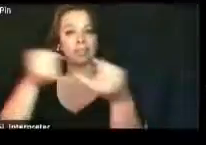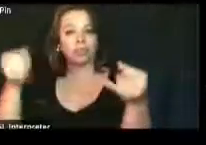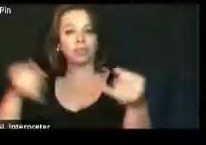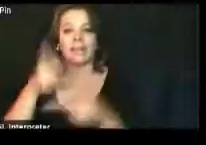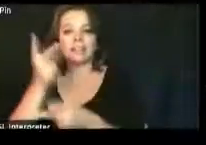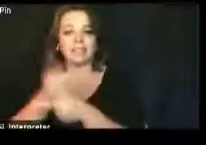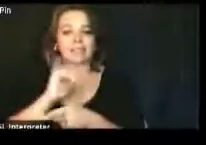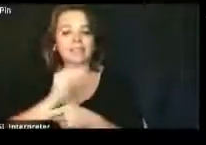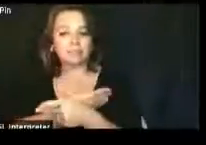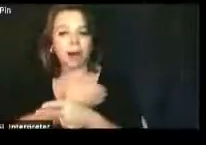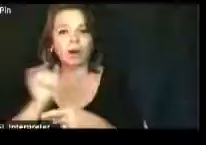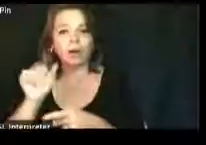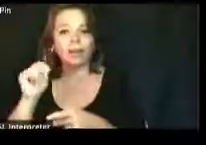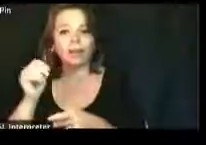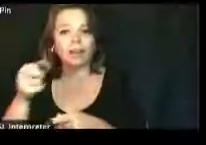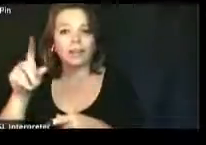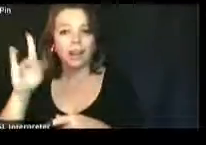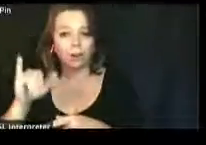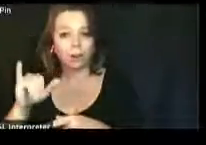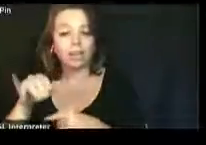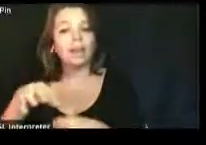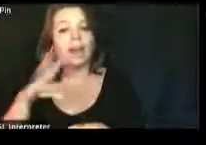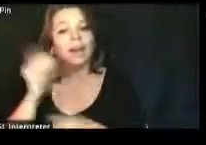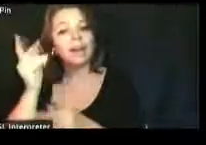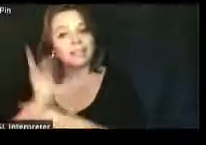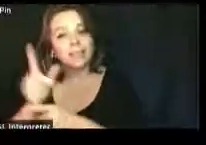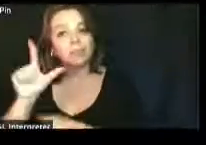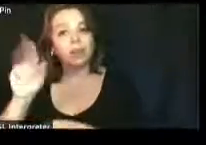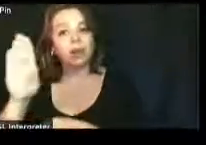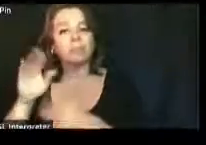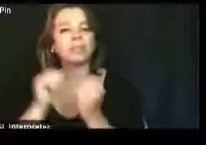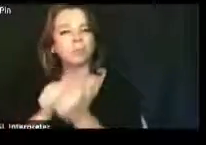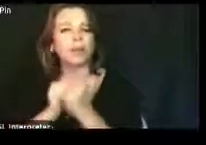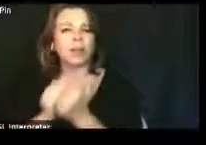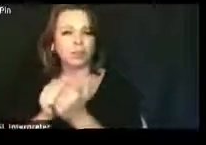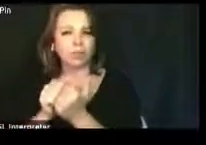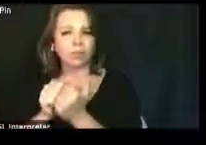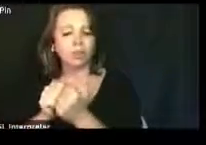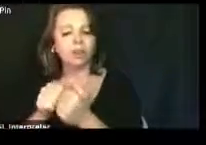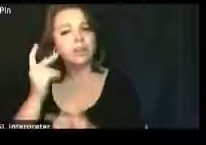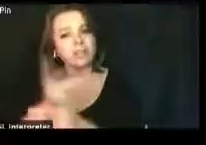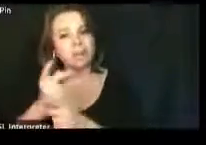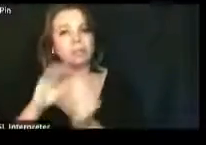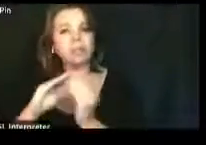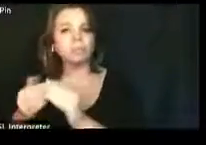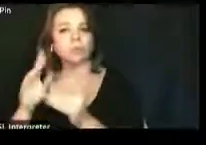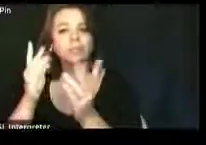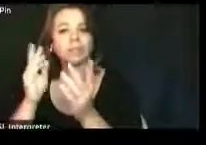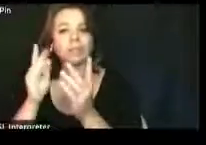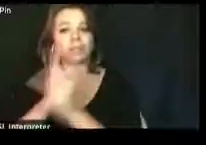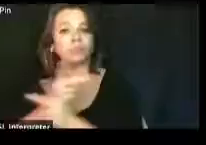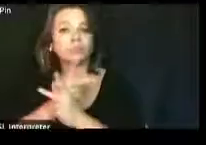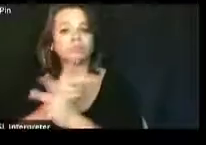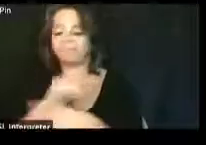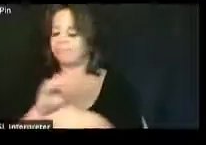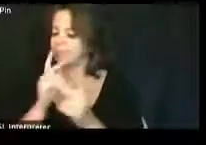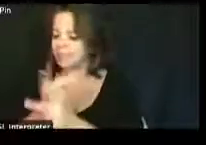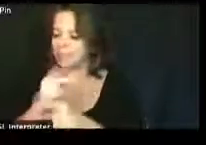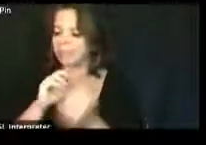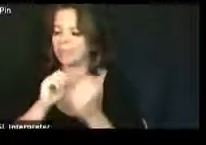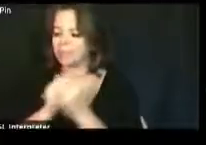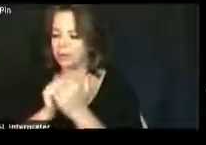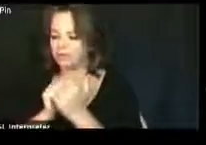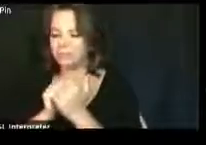city and keep Long Beach together. Keeping our community together is essential for Long Beach. And we want to